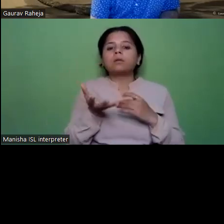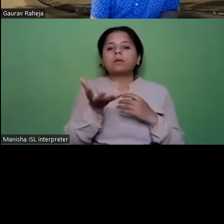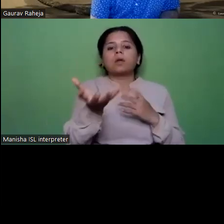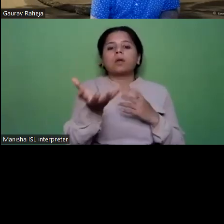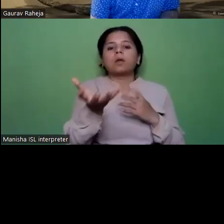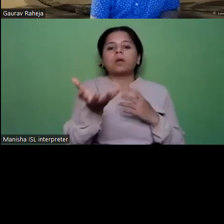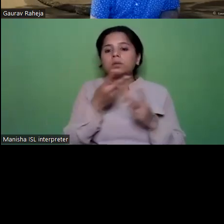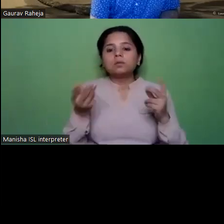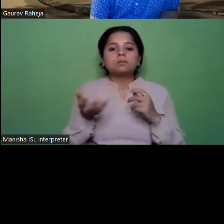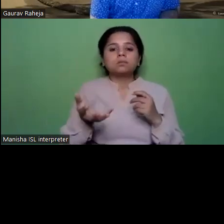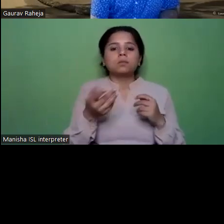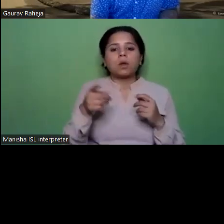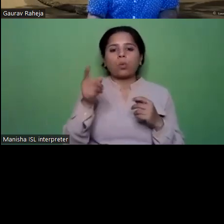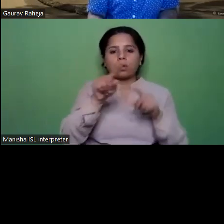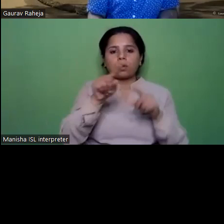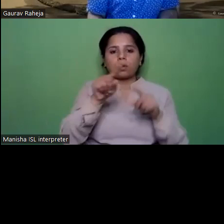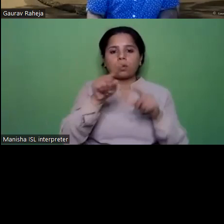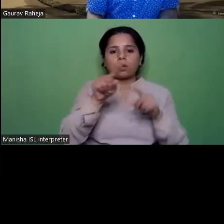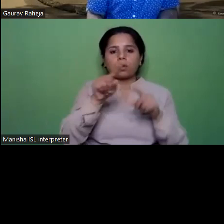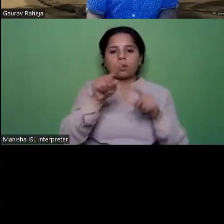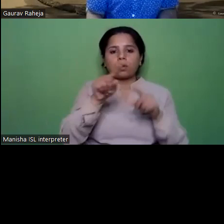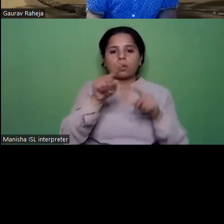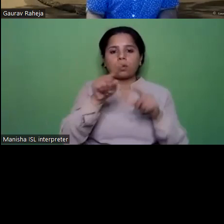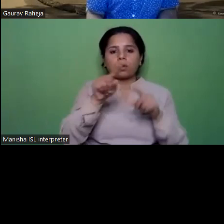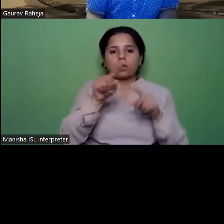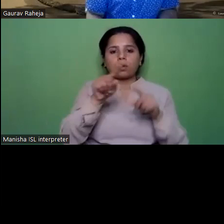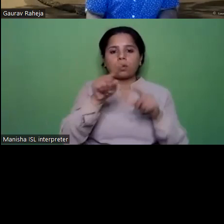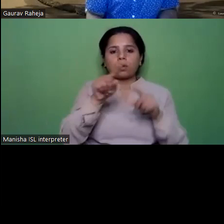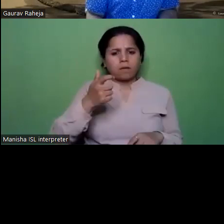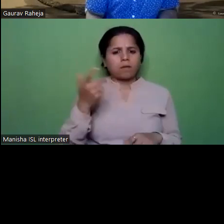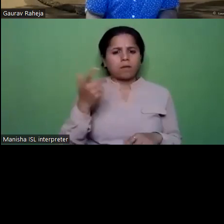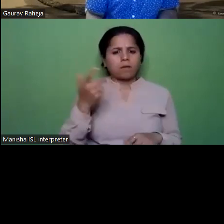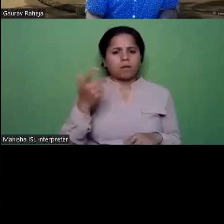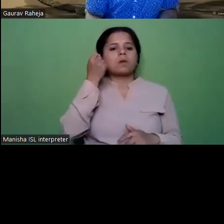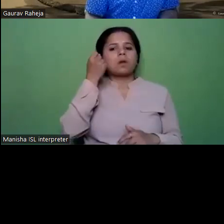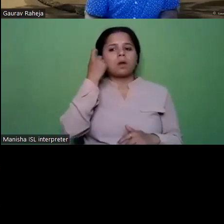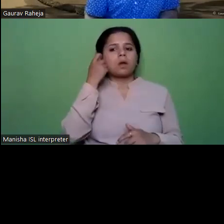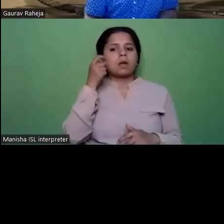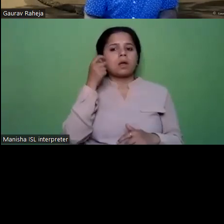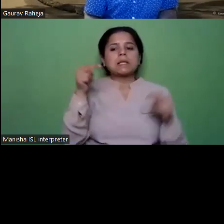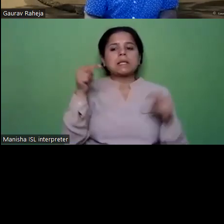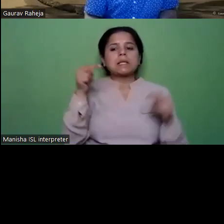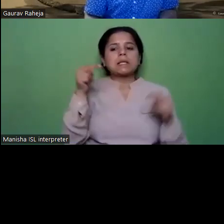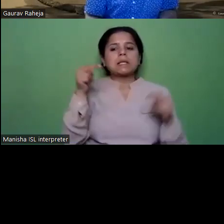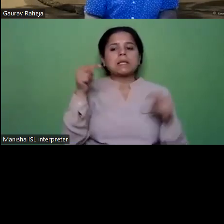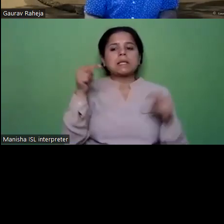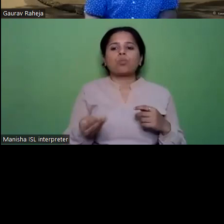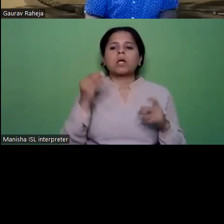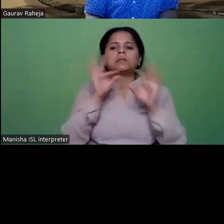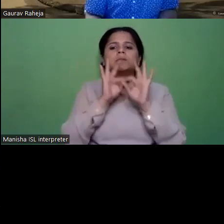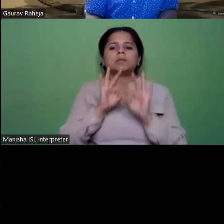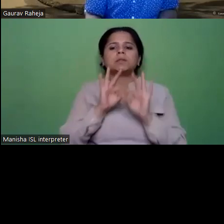more right, and there's the mic. Why? Because I understood that the need was to make it more simple